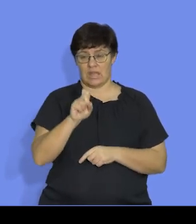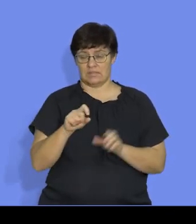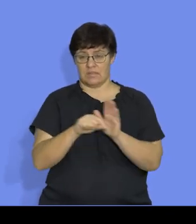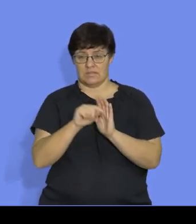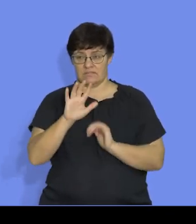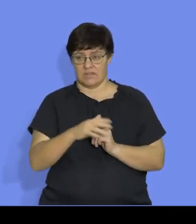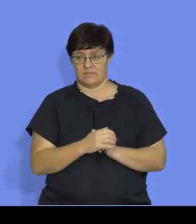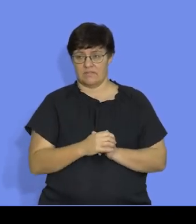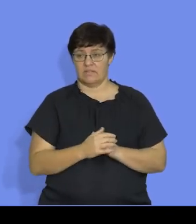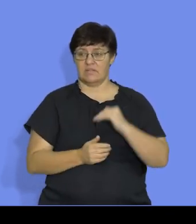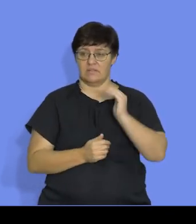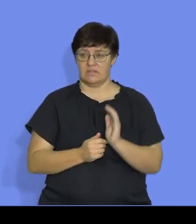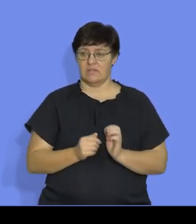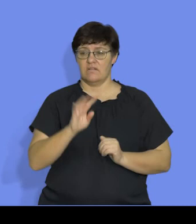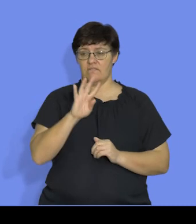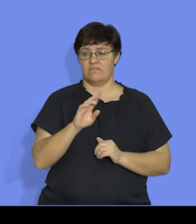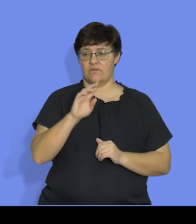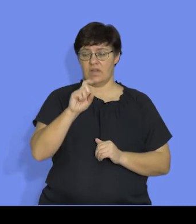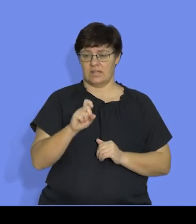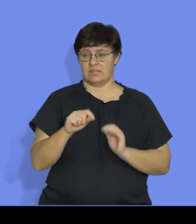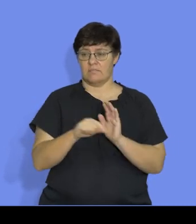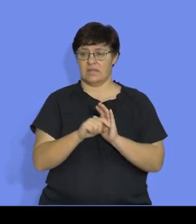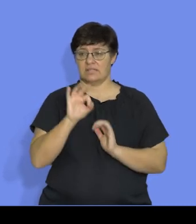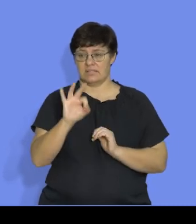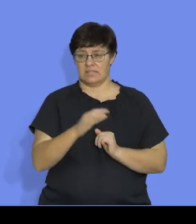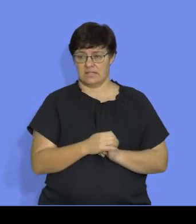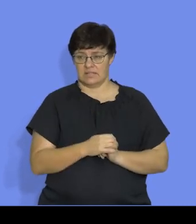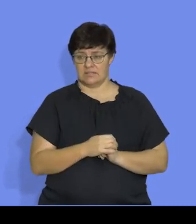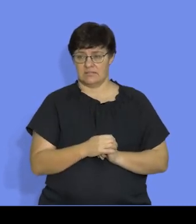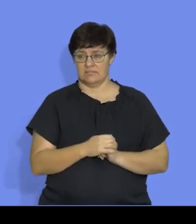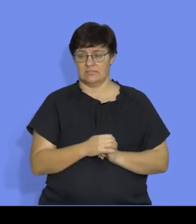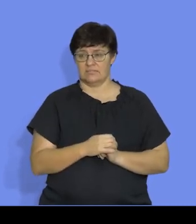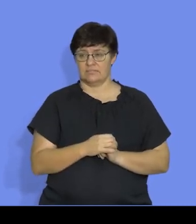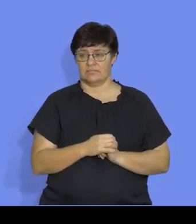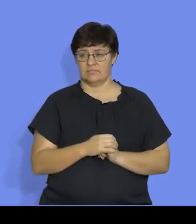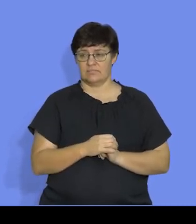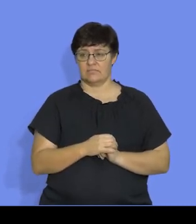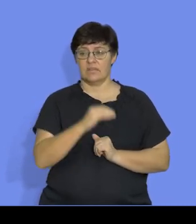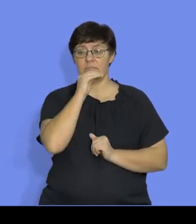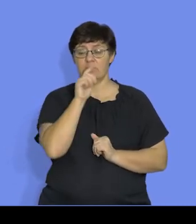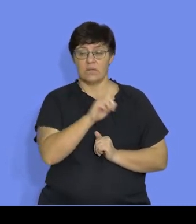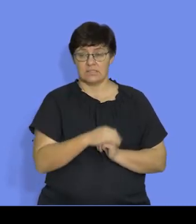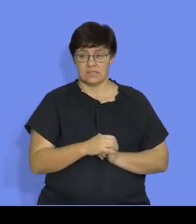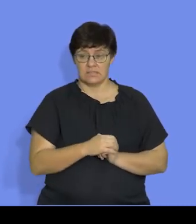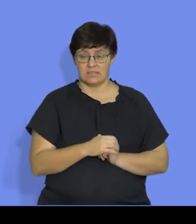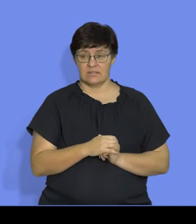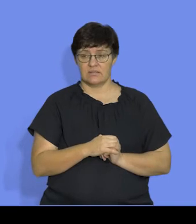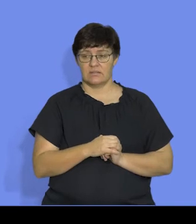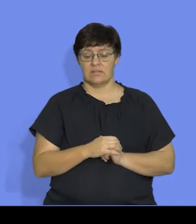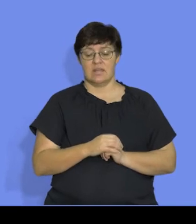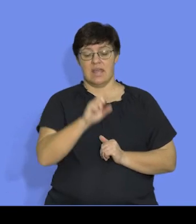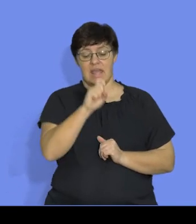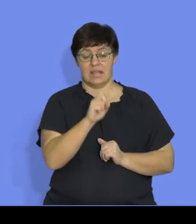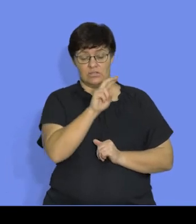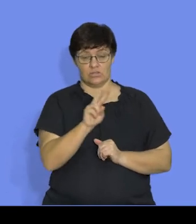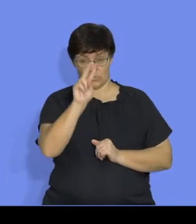5 times 4x minus 3, which means I'm going to have x